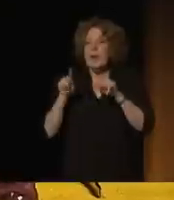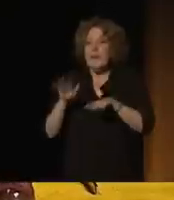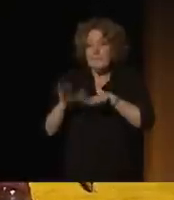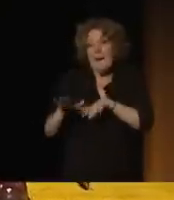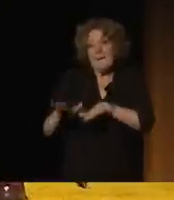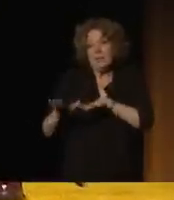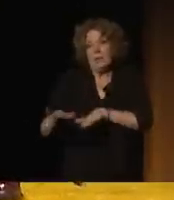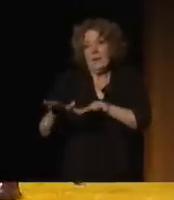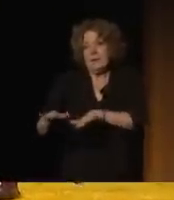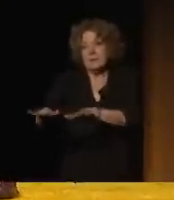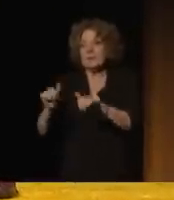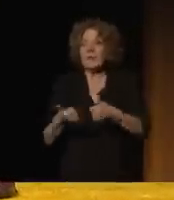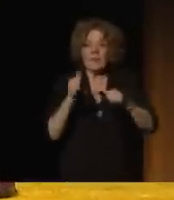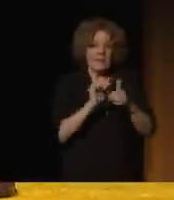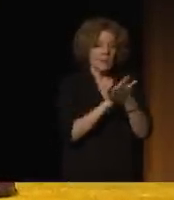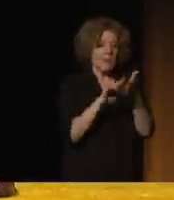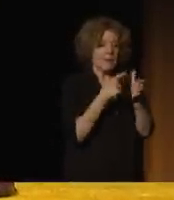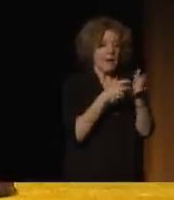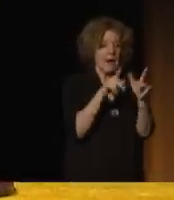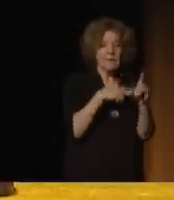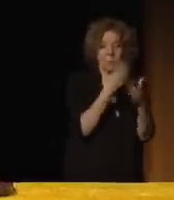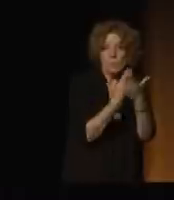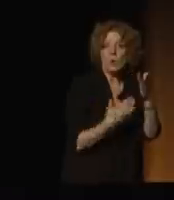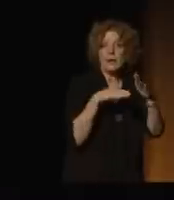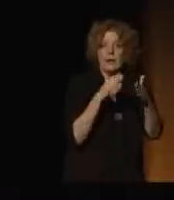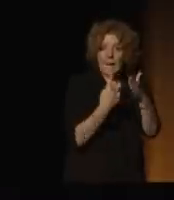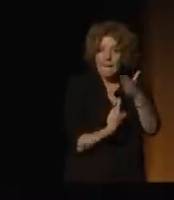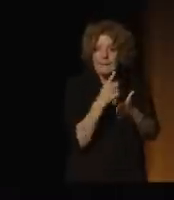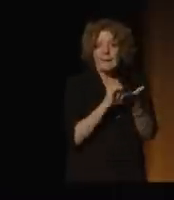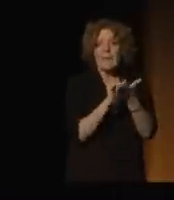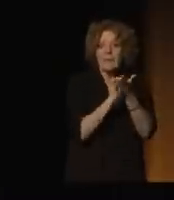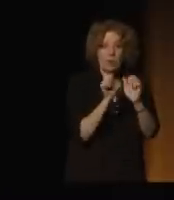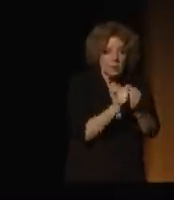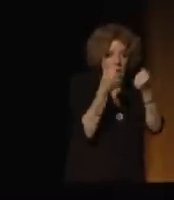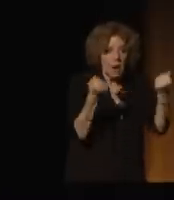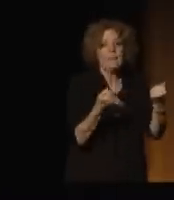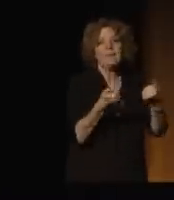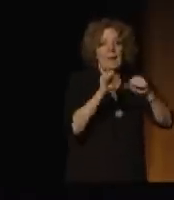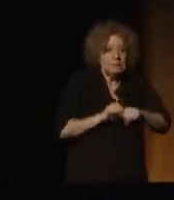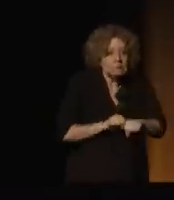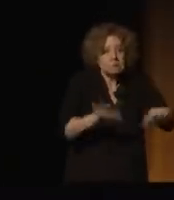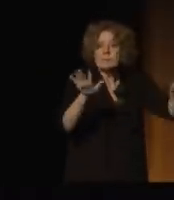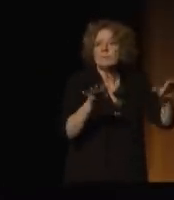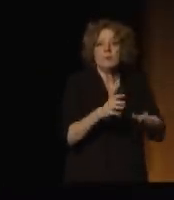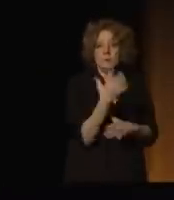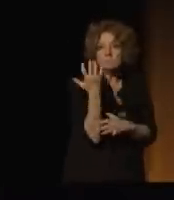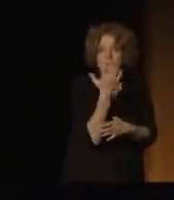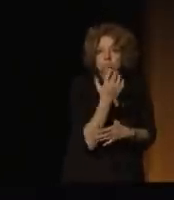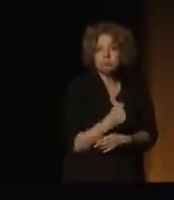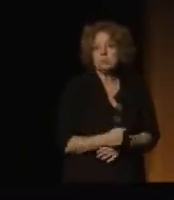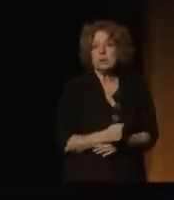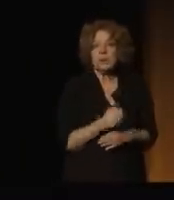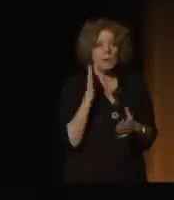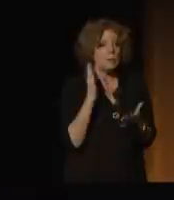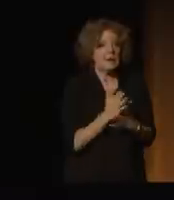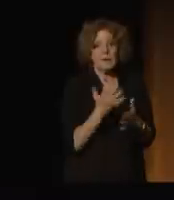Then you had the Harvey reporting that was going on at the New York Times. The Harvey story breaks. It's huge, it's radical